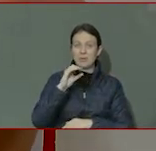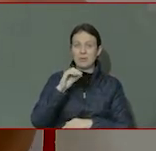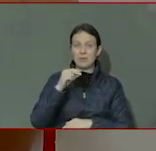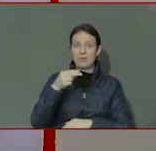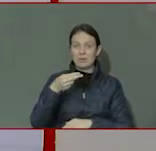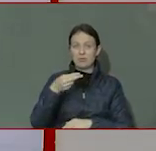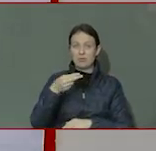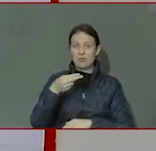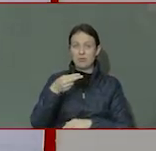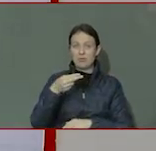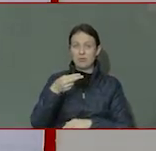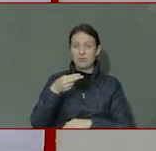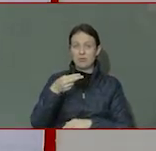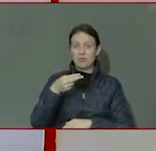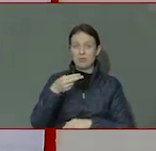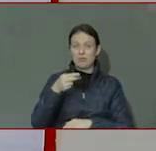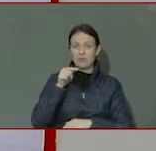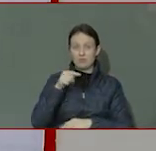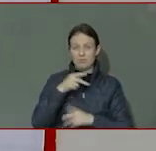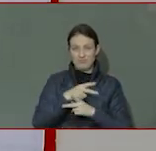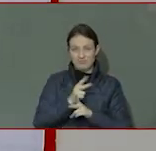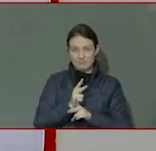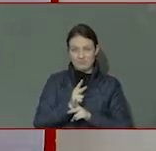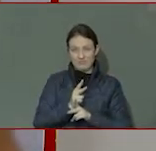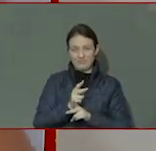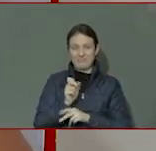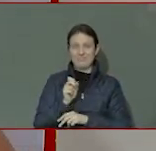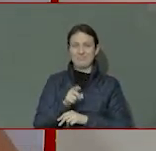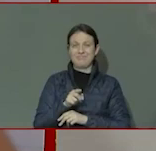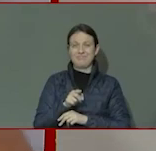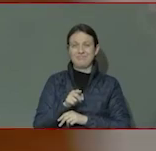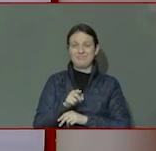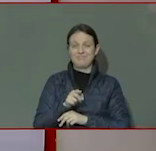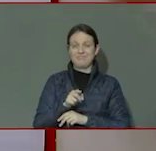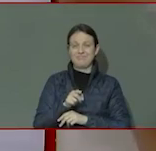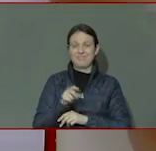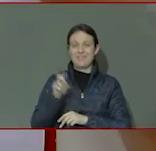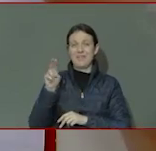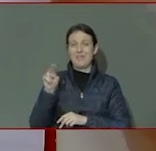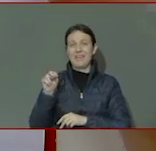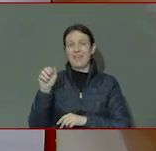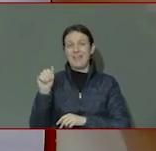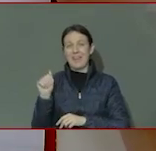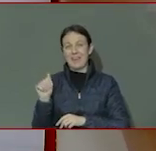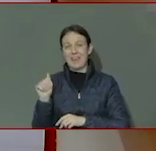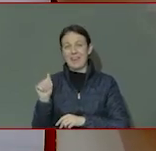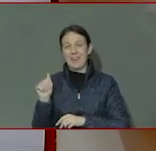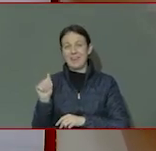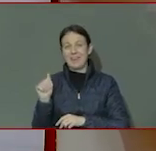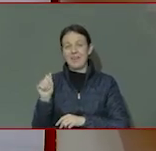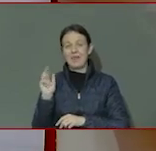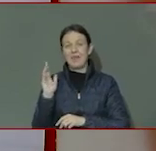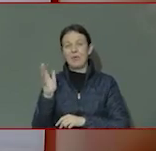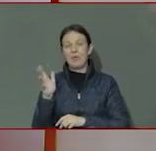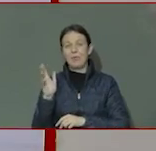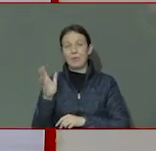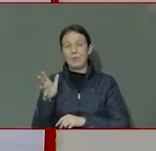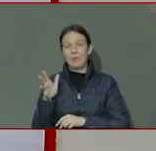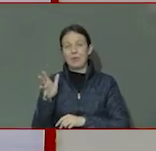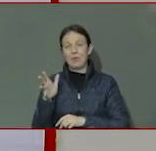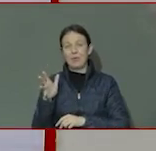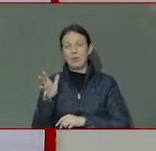CH3COOH as a product. The sodium, grade 12s, is what I